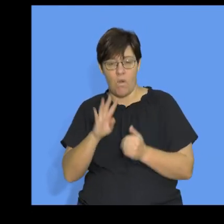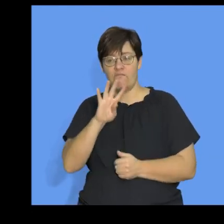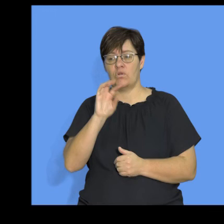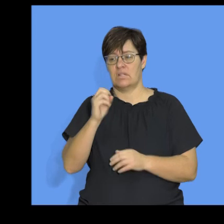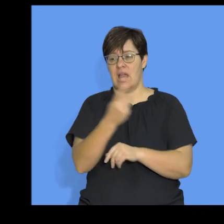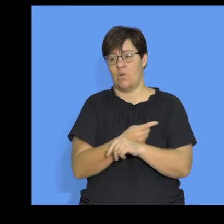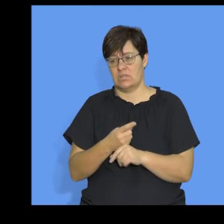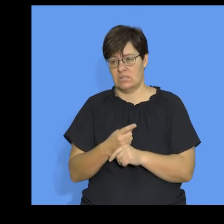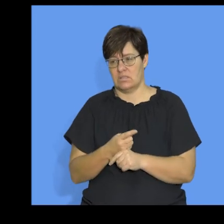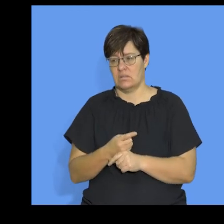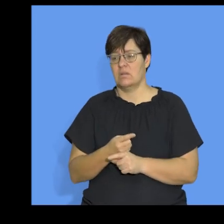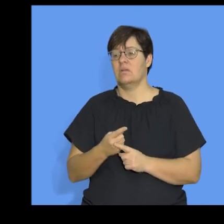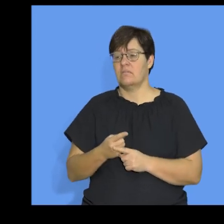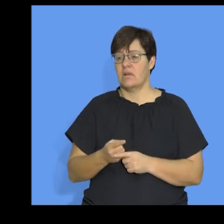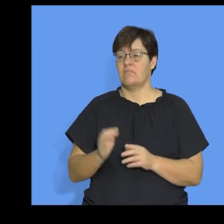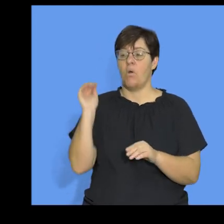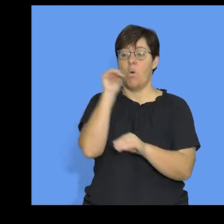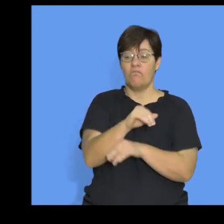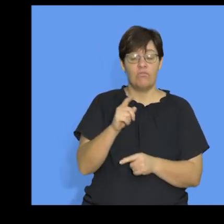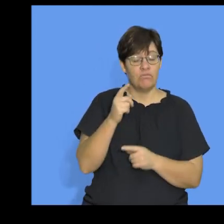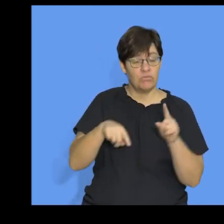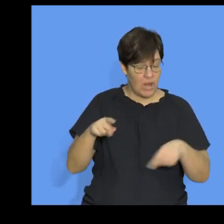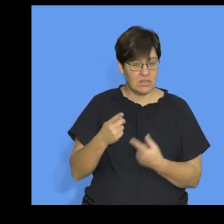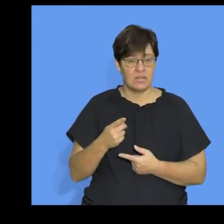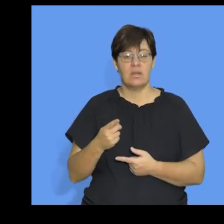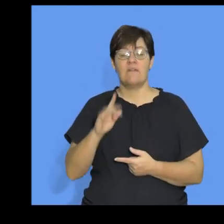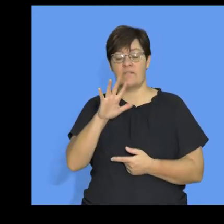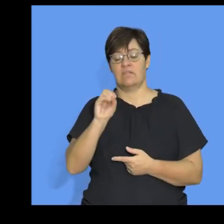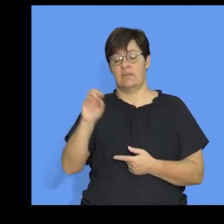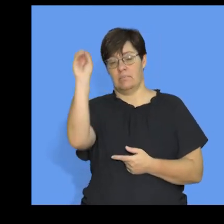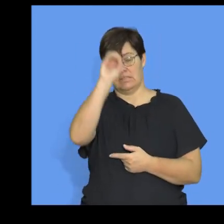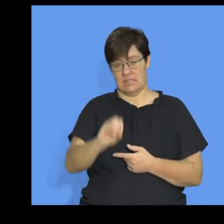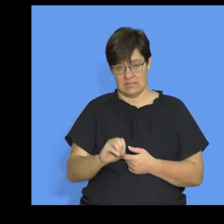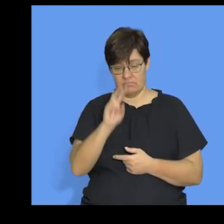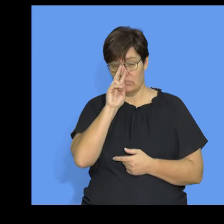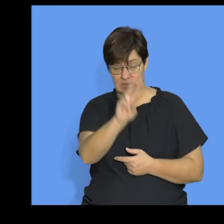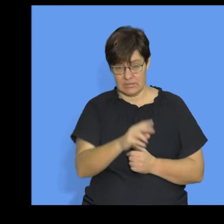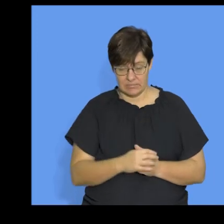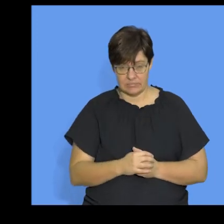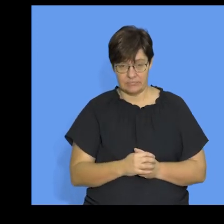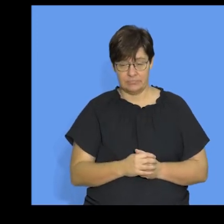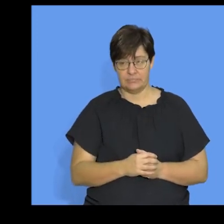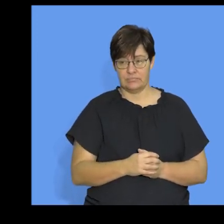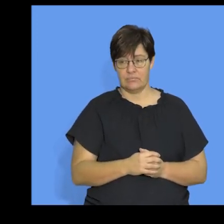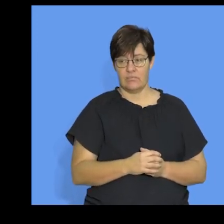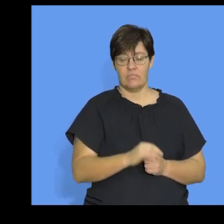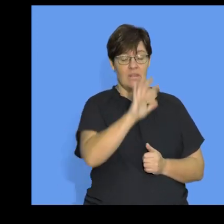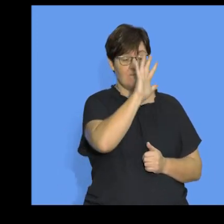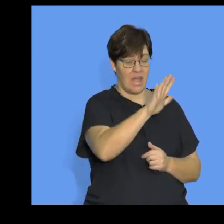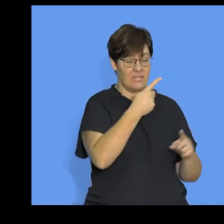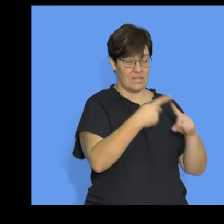overhead rate of 50%. Watch my calculation here. Your 5 at 45